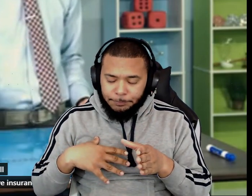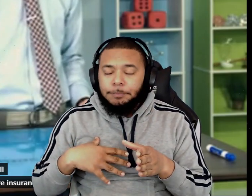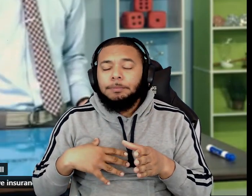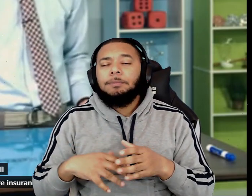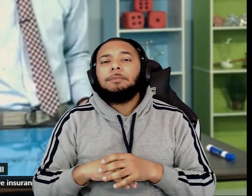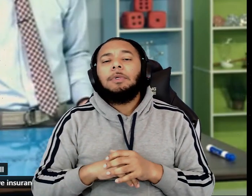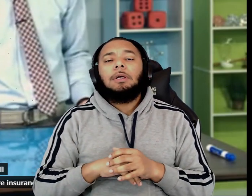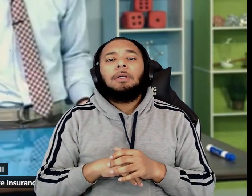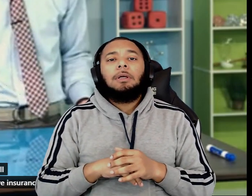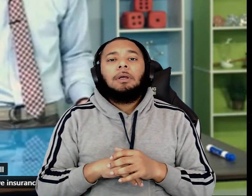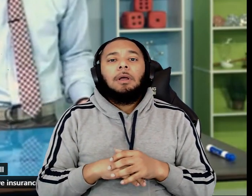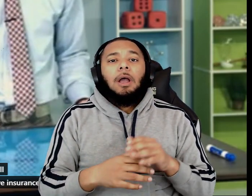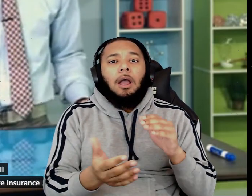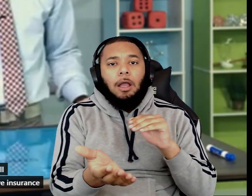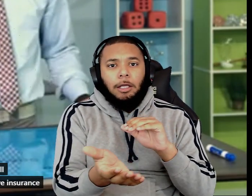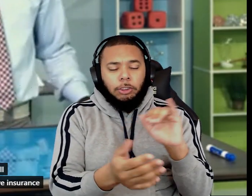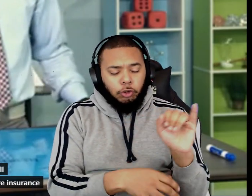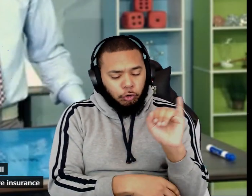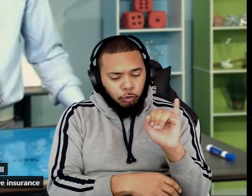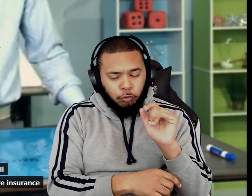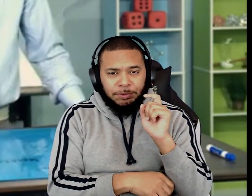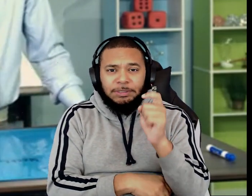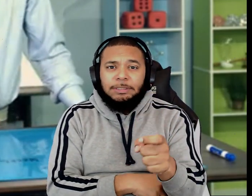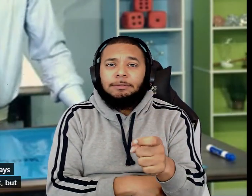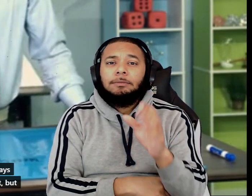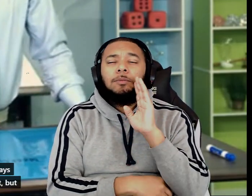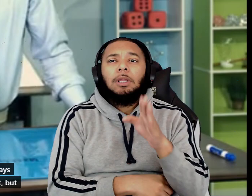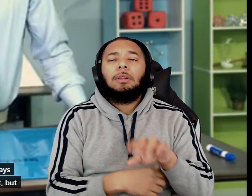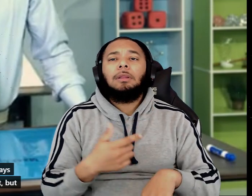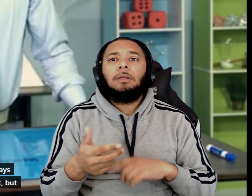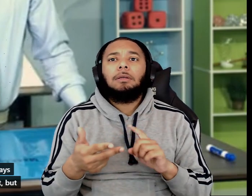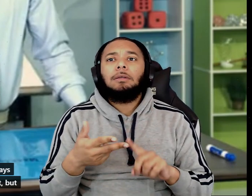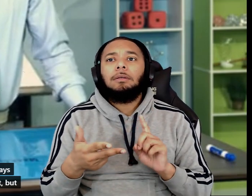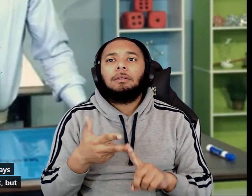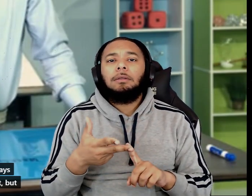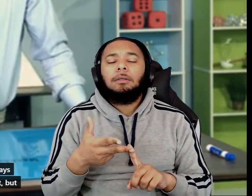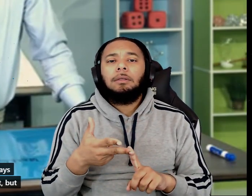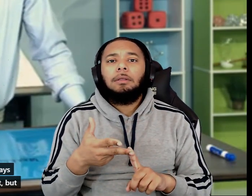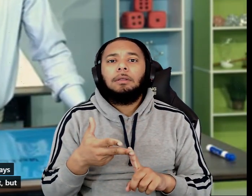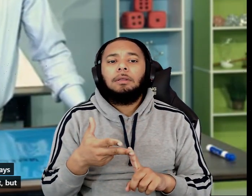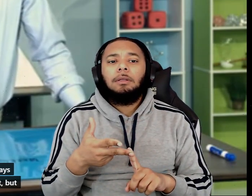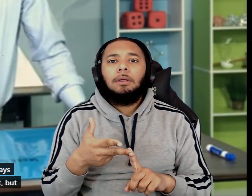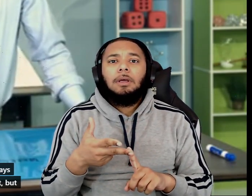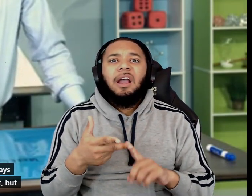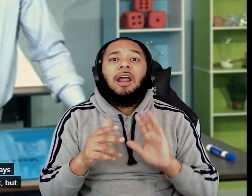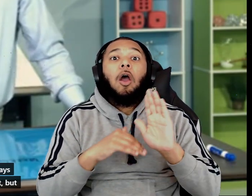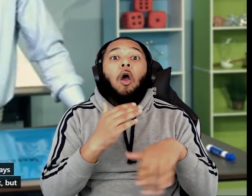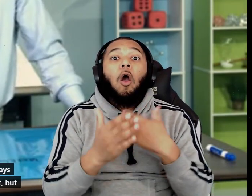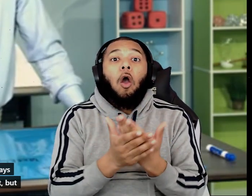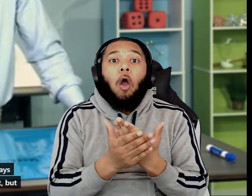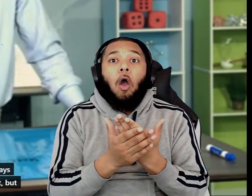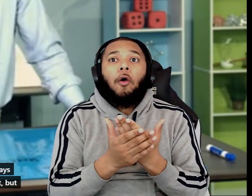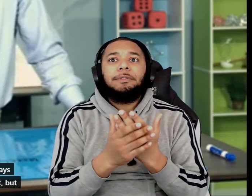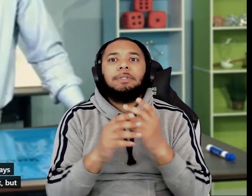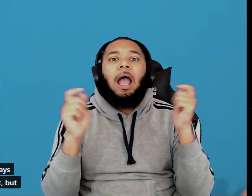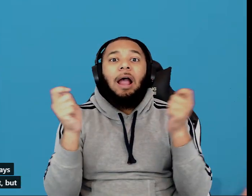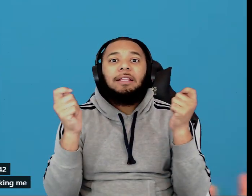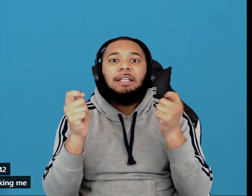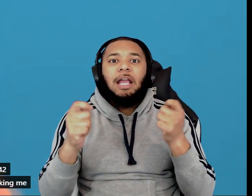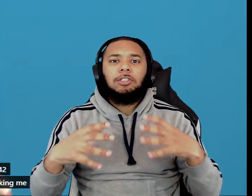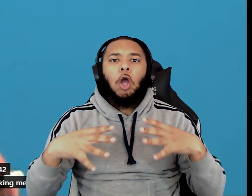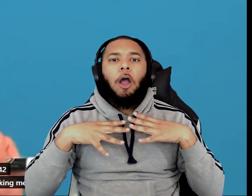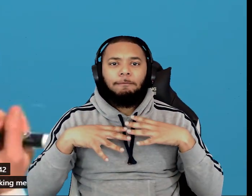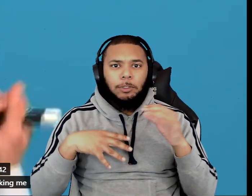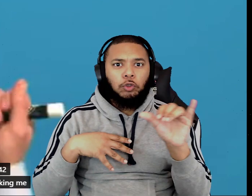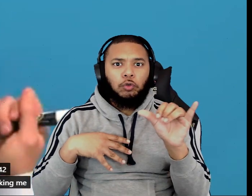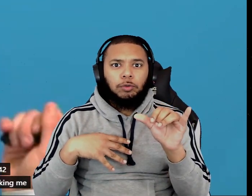some medical benefits. You'll have insurance. And you'll have all major holidays off. And you're like, that sounds sweet, but